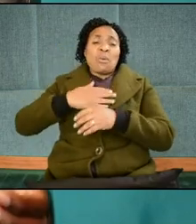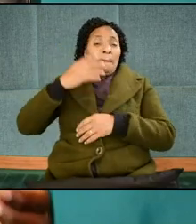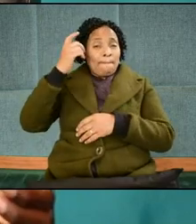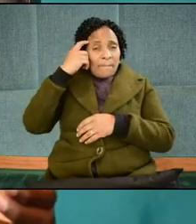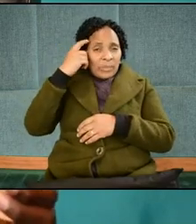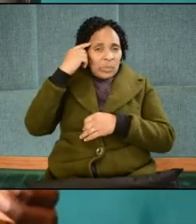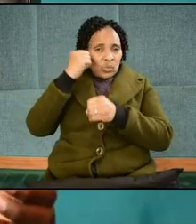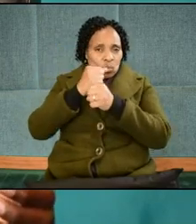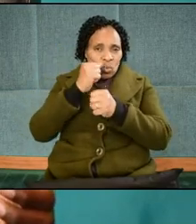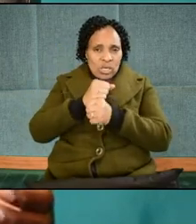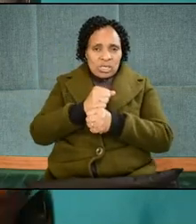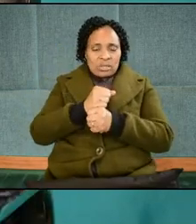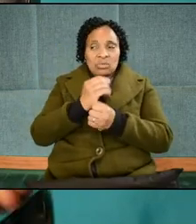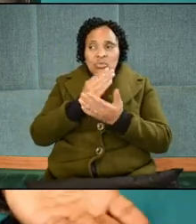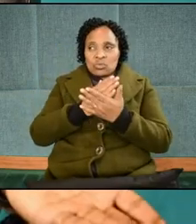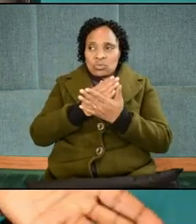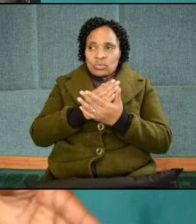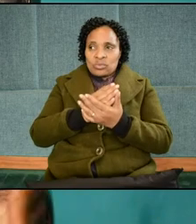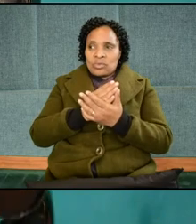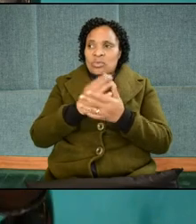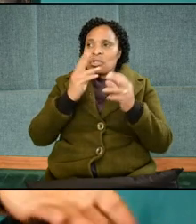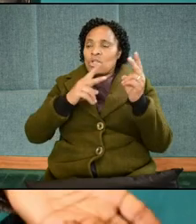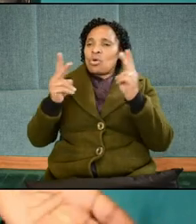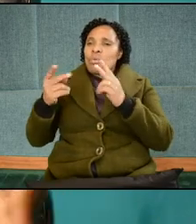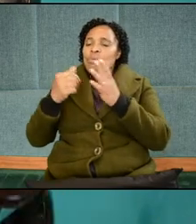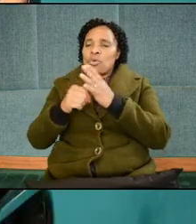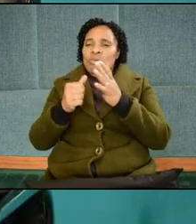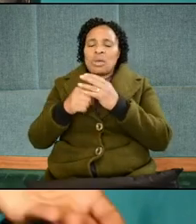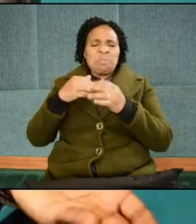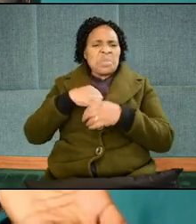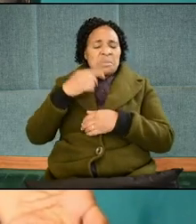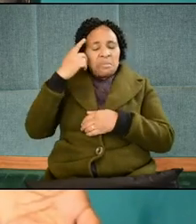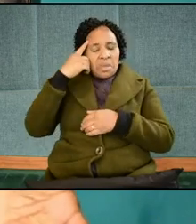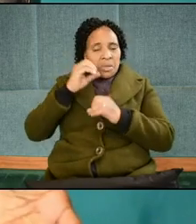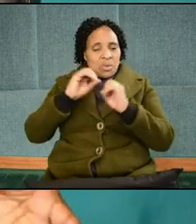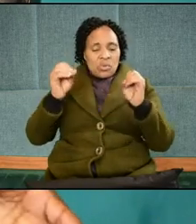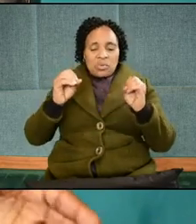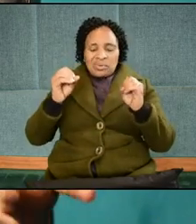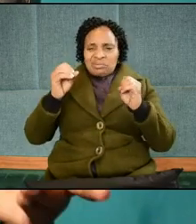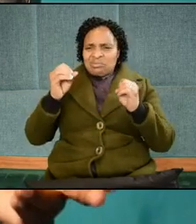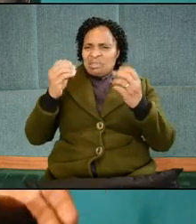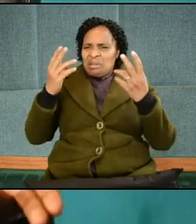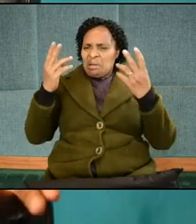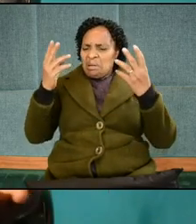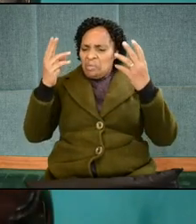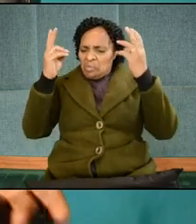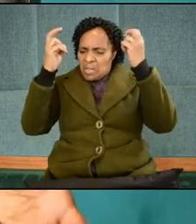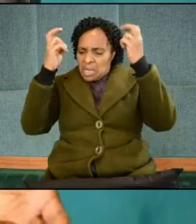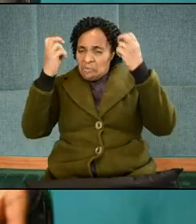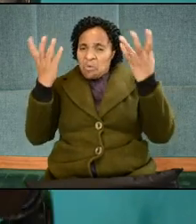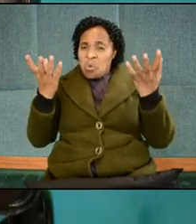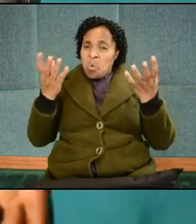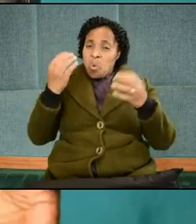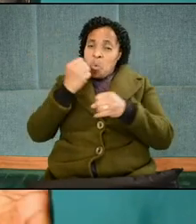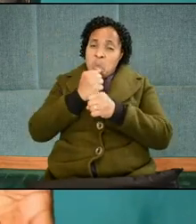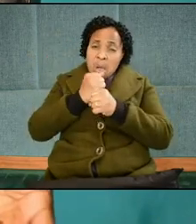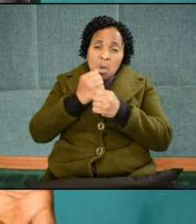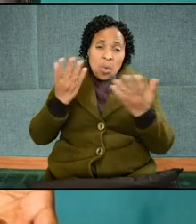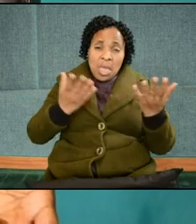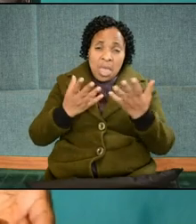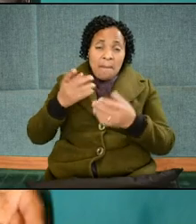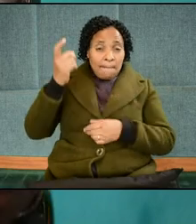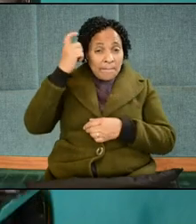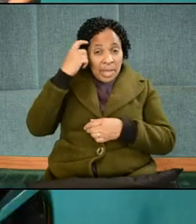work. All right? Common proverb, an idle mind is the devil's workshop. Yeah. Now, the devil, when he finds your mind is